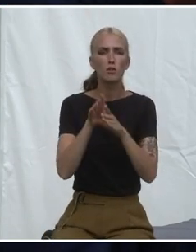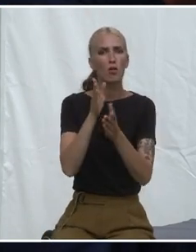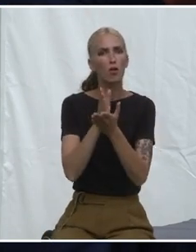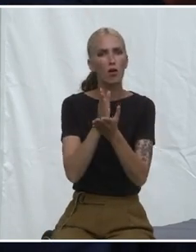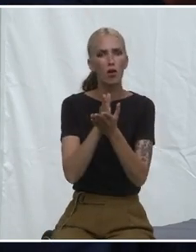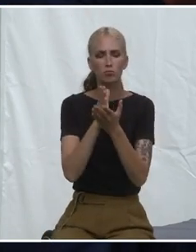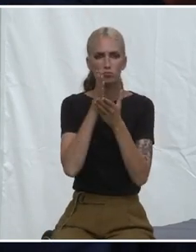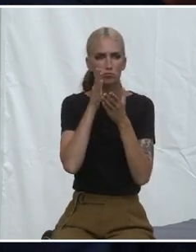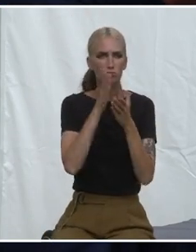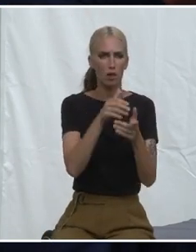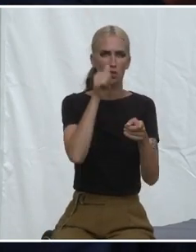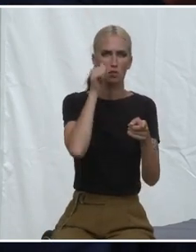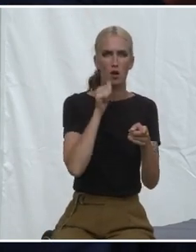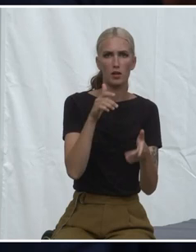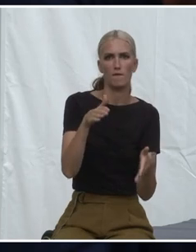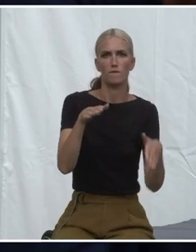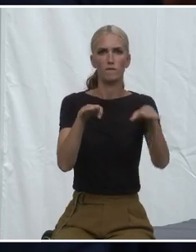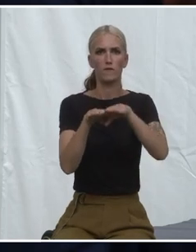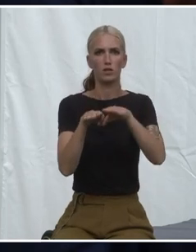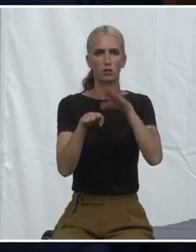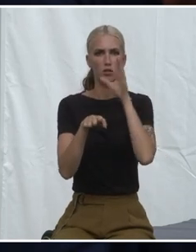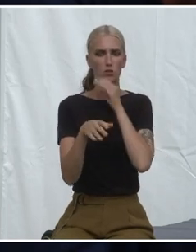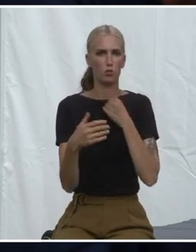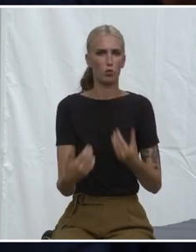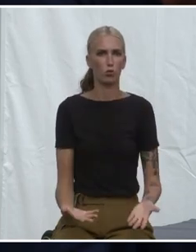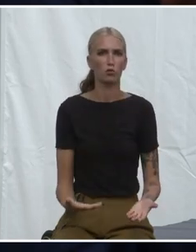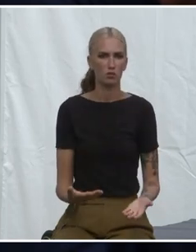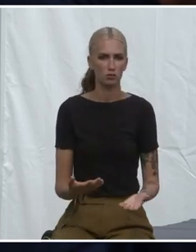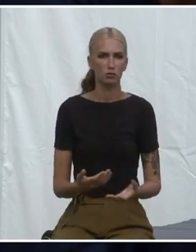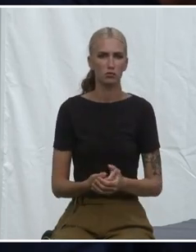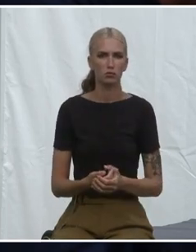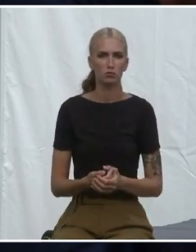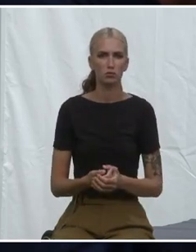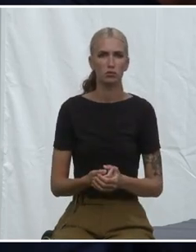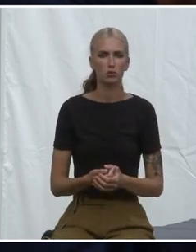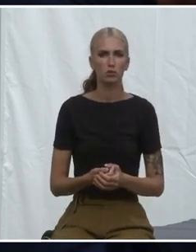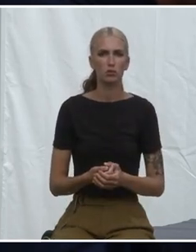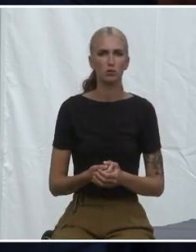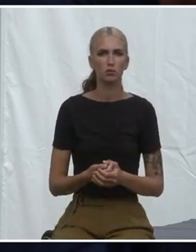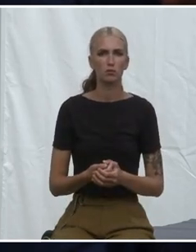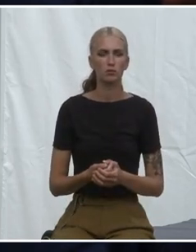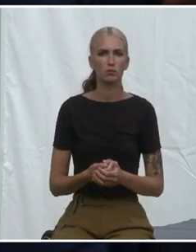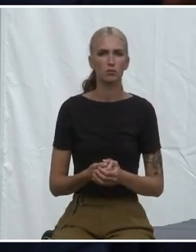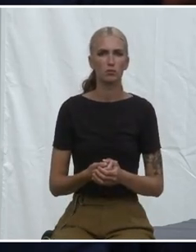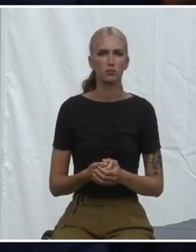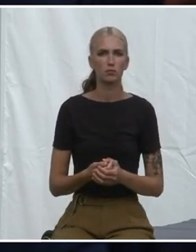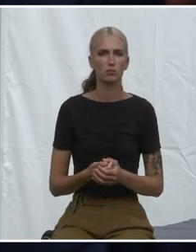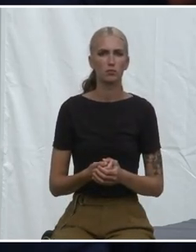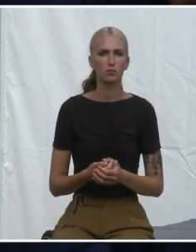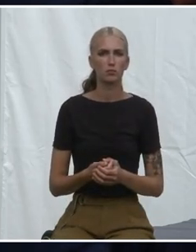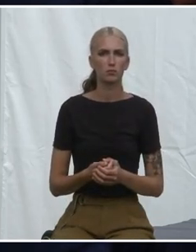But gender equality is very, or as I would say, likestilling in Norwegian, jämställdhet in